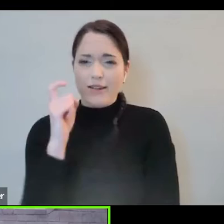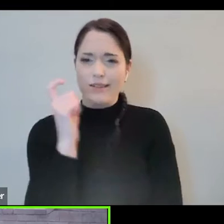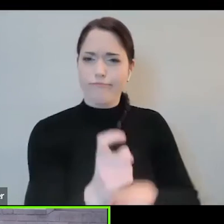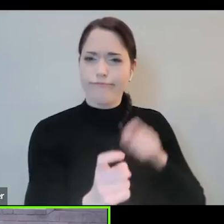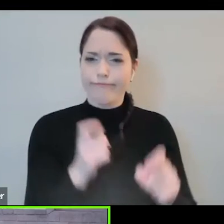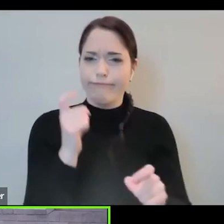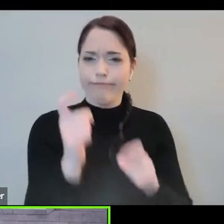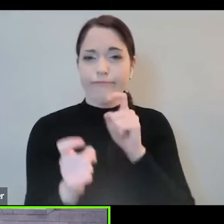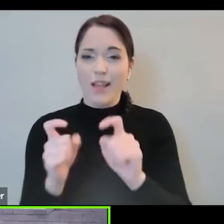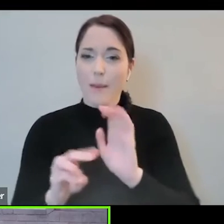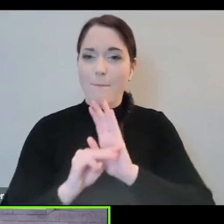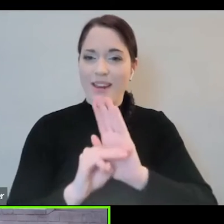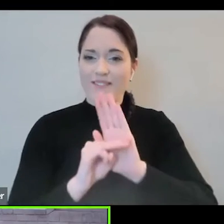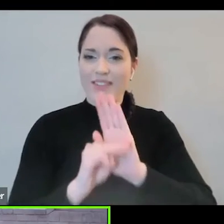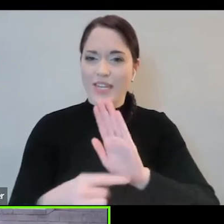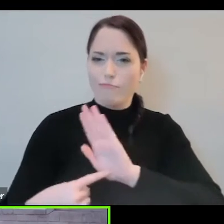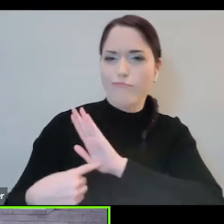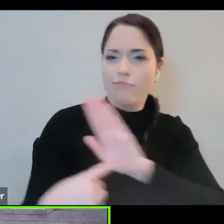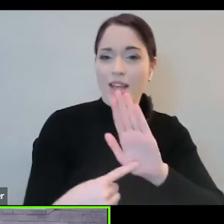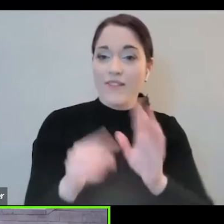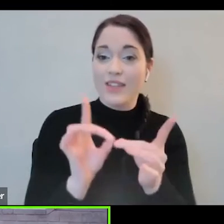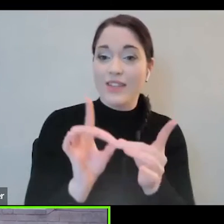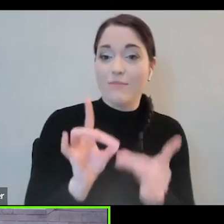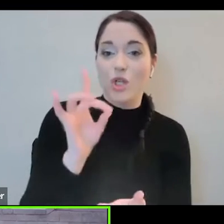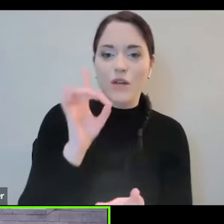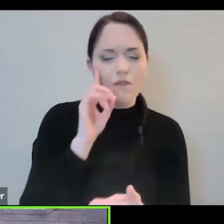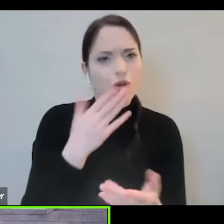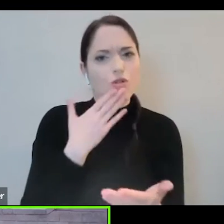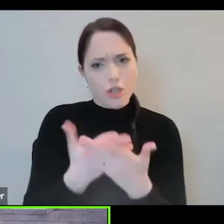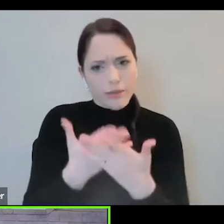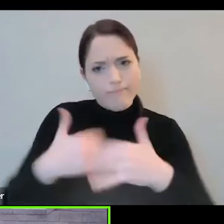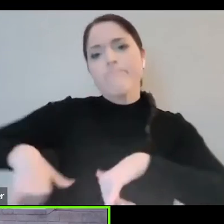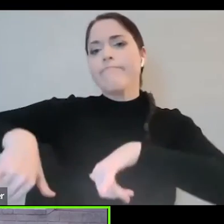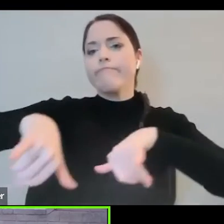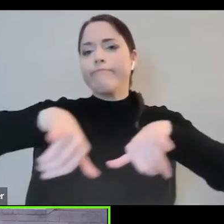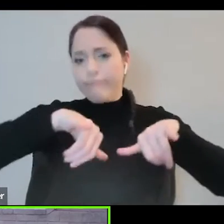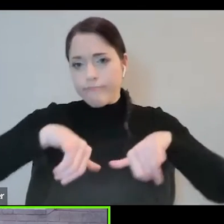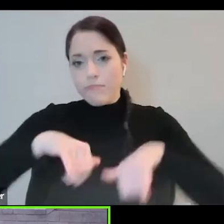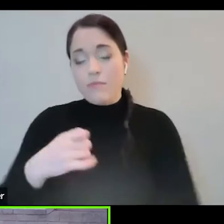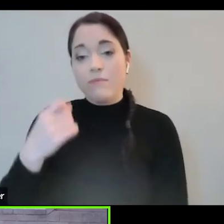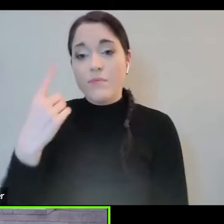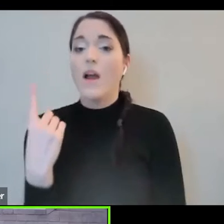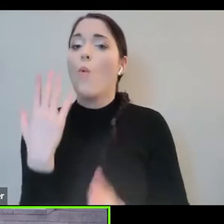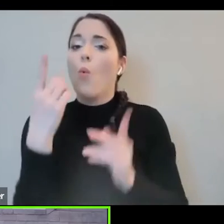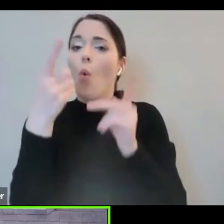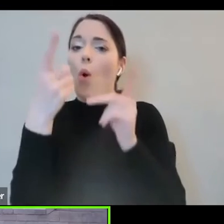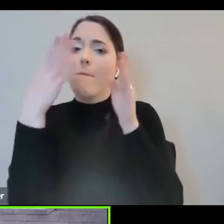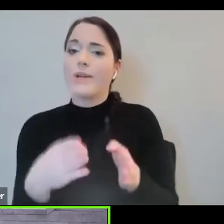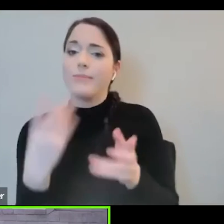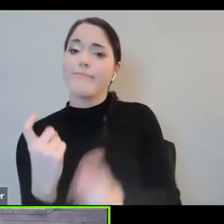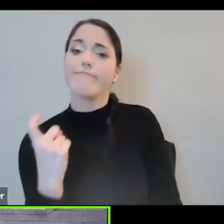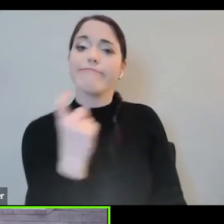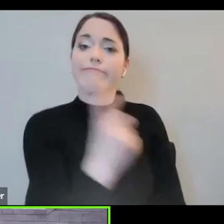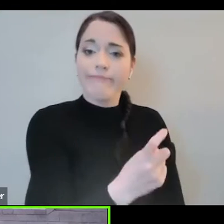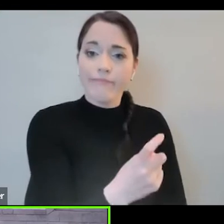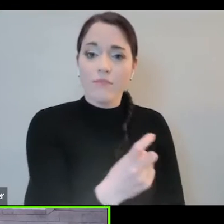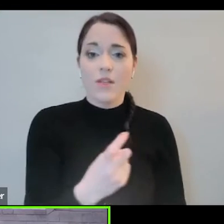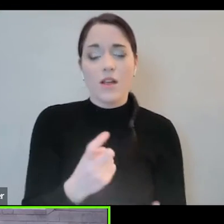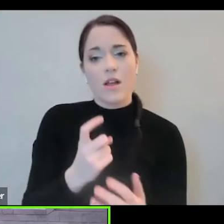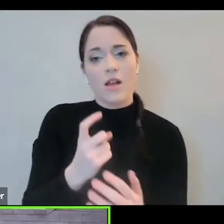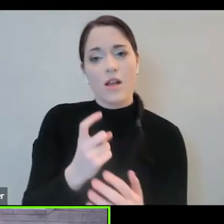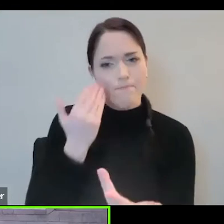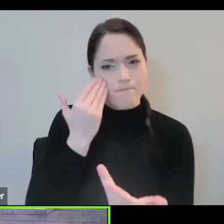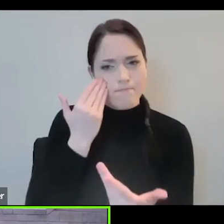the Spirit for the common good. To one is given the Spirit, the utterance of